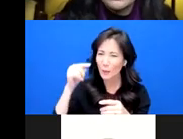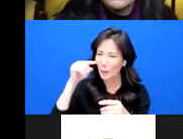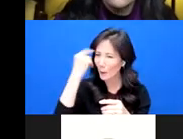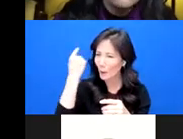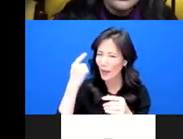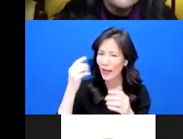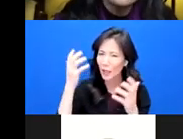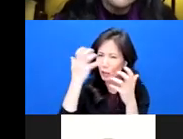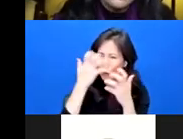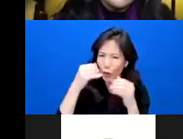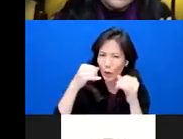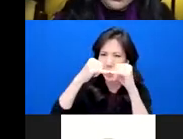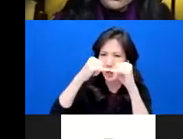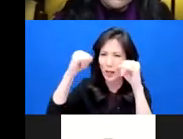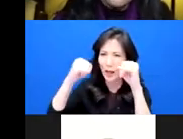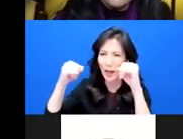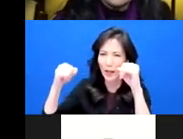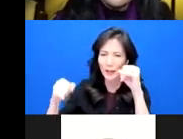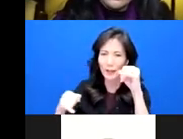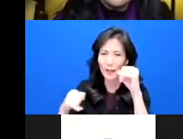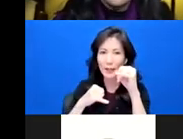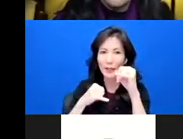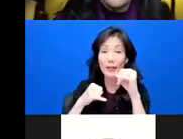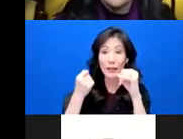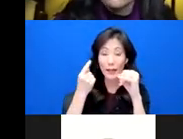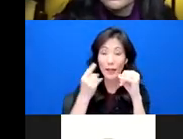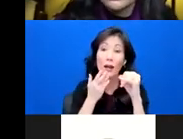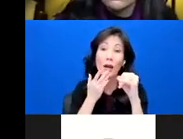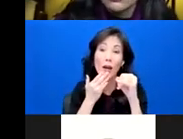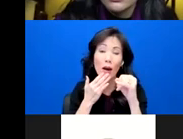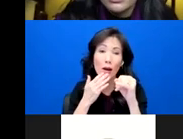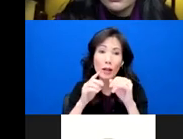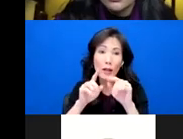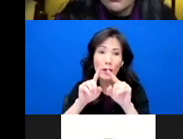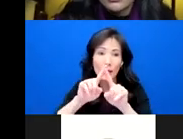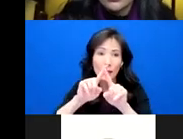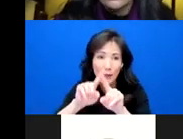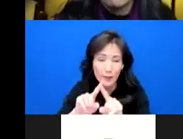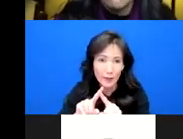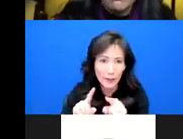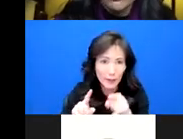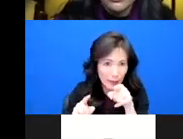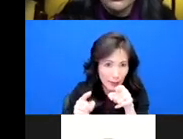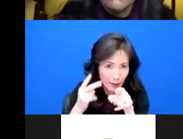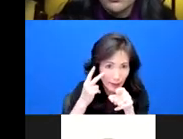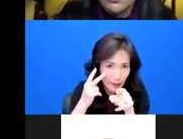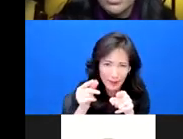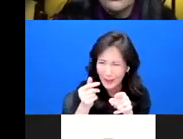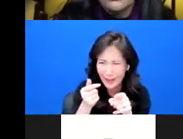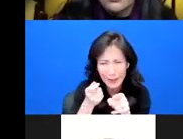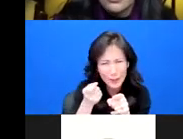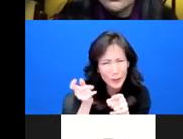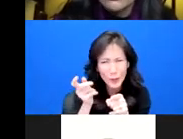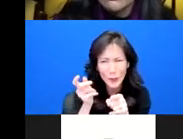plan A2 lines. And the color underneath are what the current lines look like. And so we can see there's some minimal changes